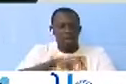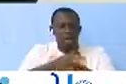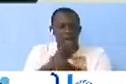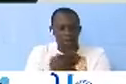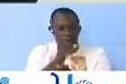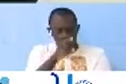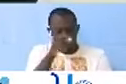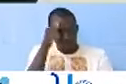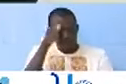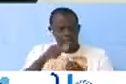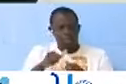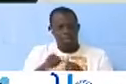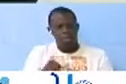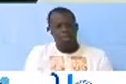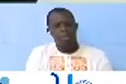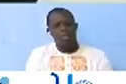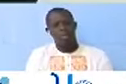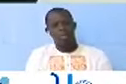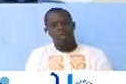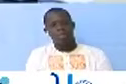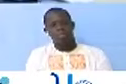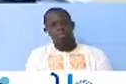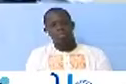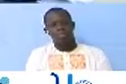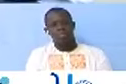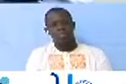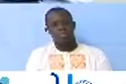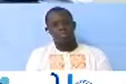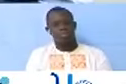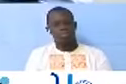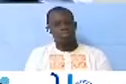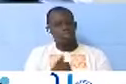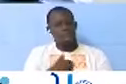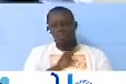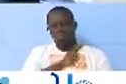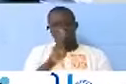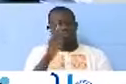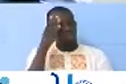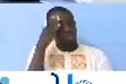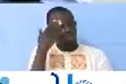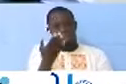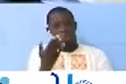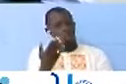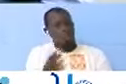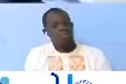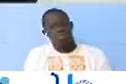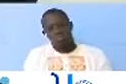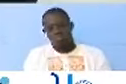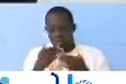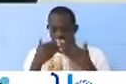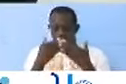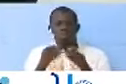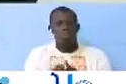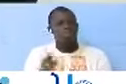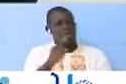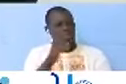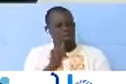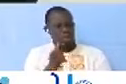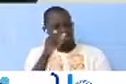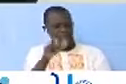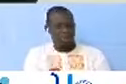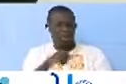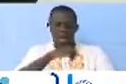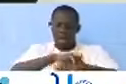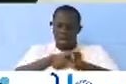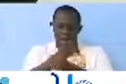arrest? I don't remember. OK. Okay, can you tell us what led to your arrest?